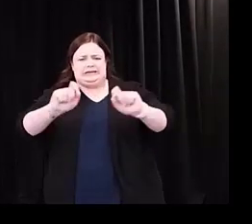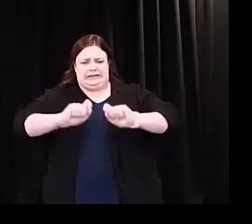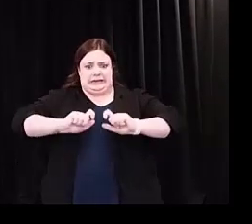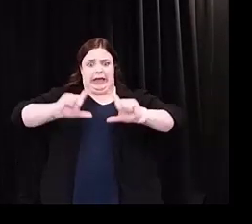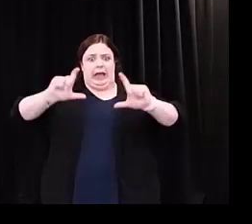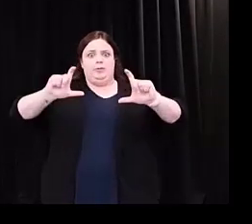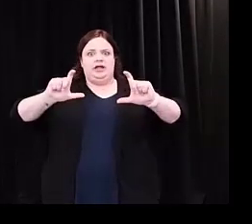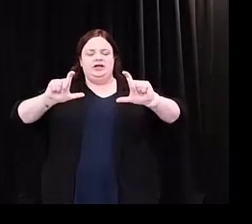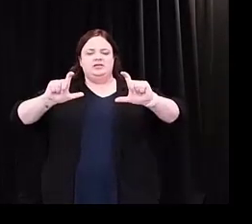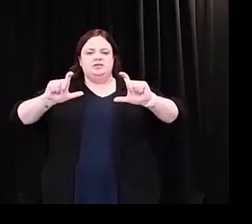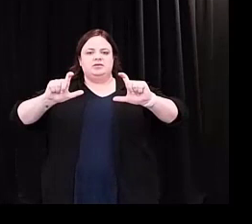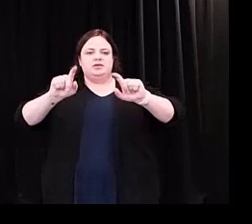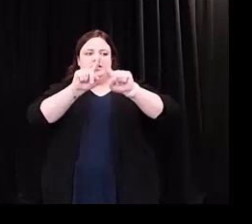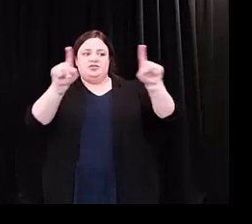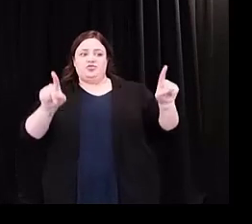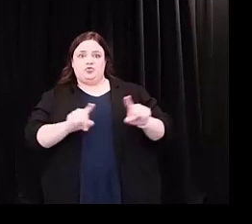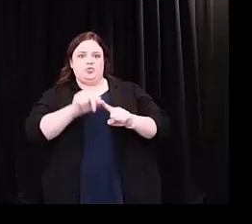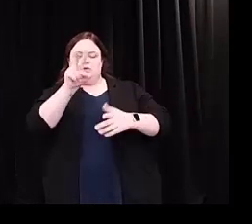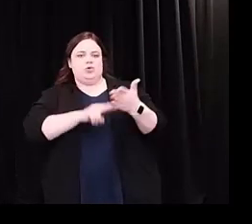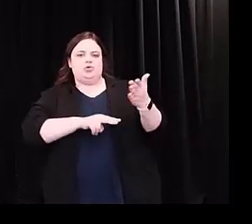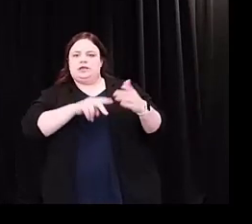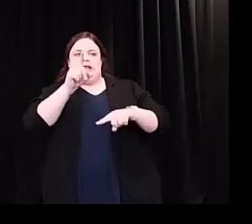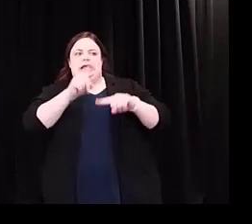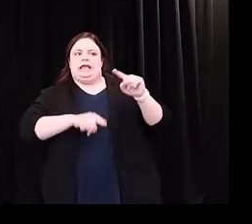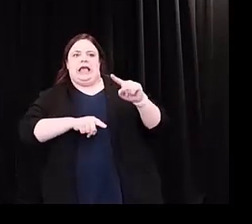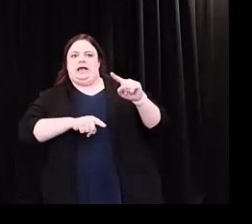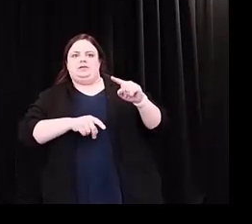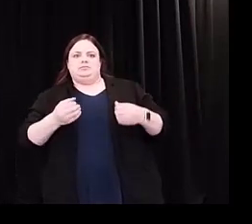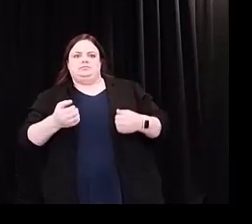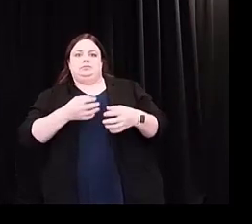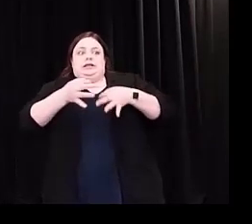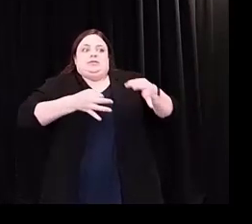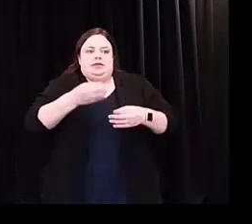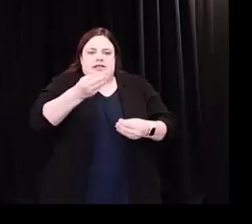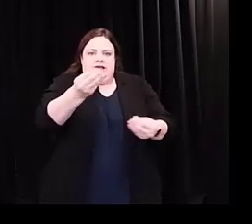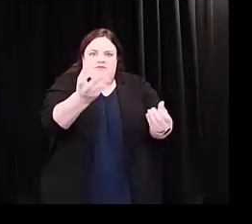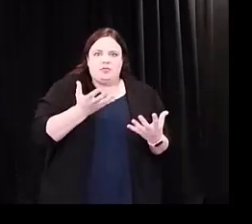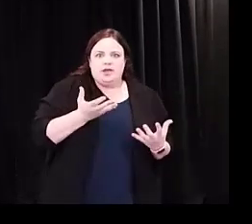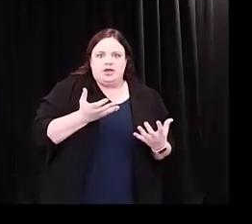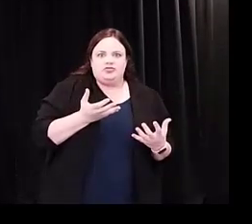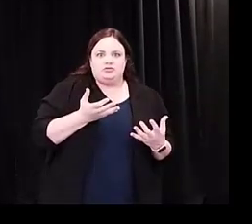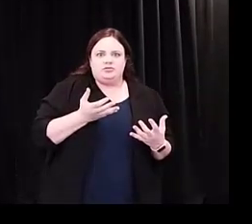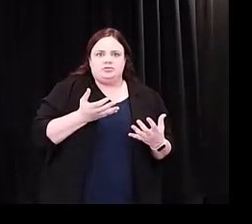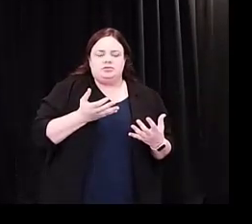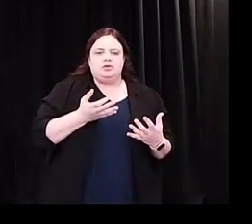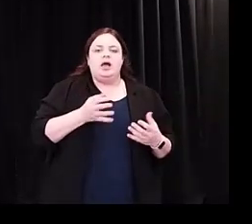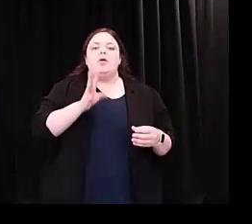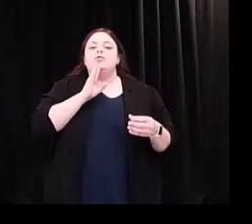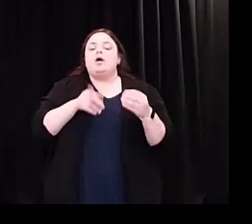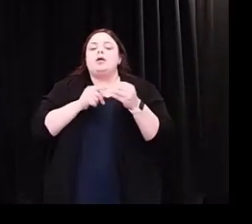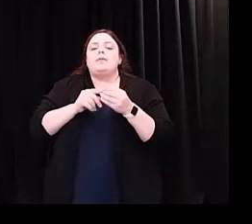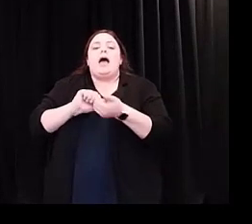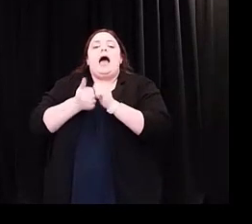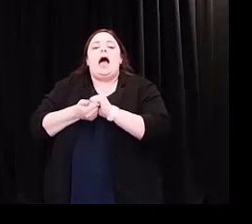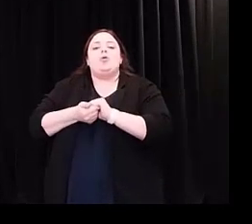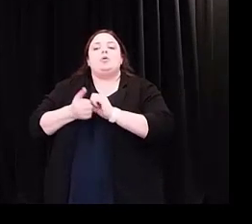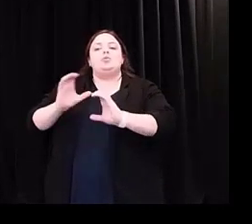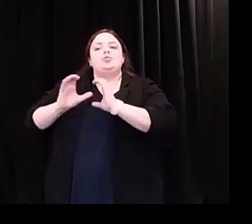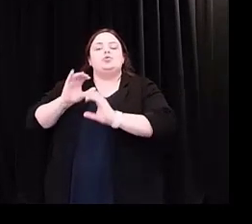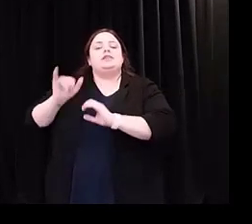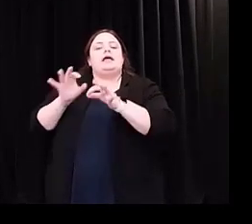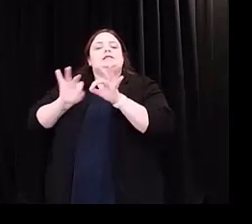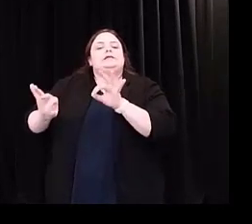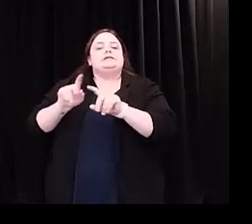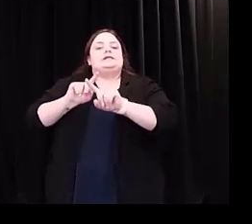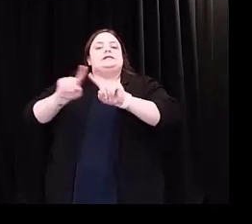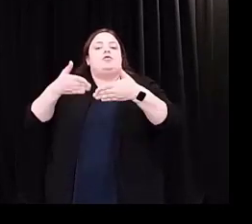Screen readers do not convey that information. I would talk about how we can communicate that sentence in another